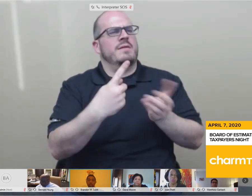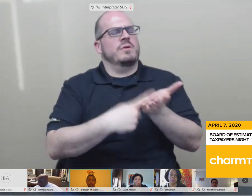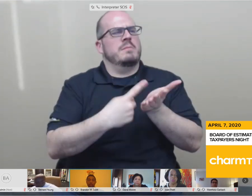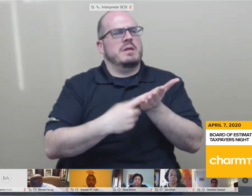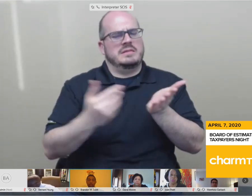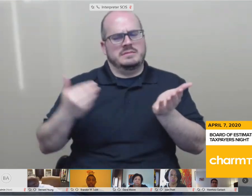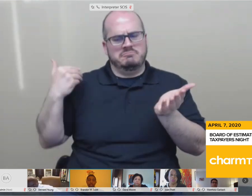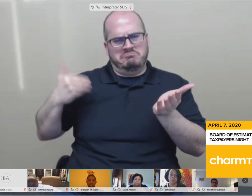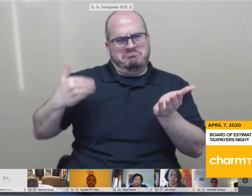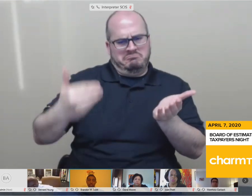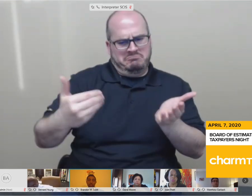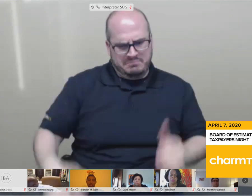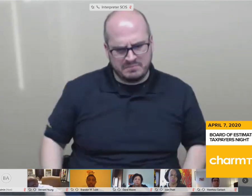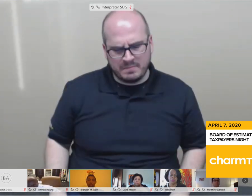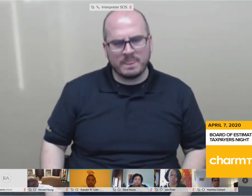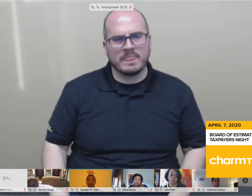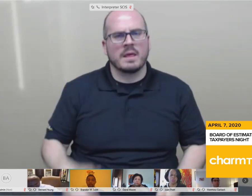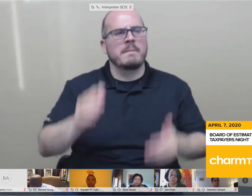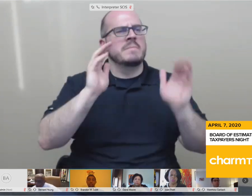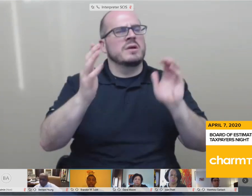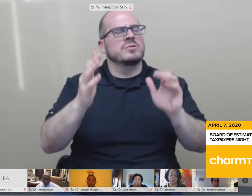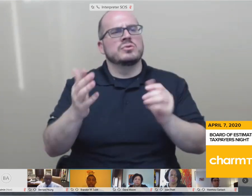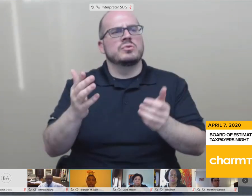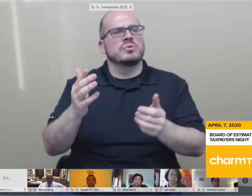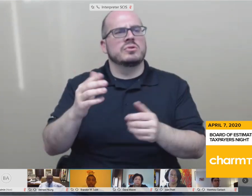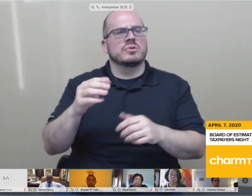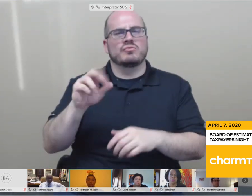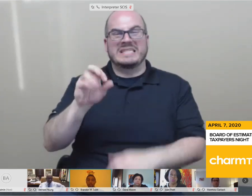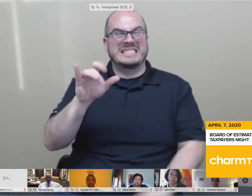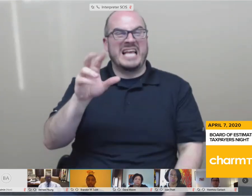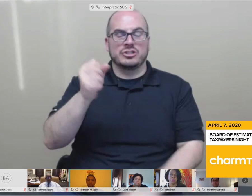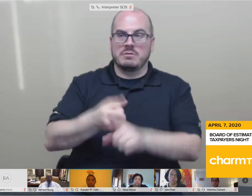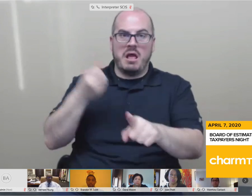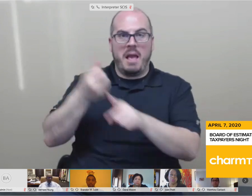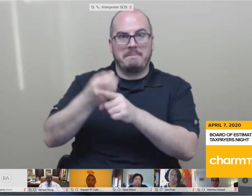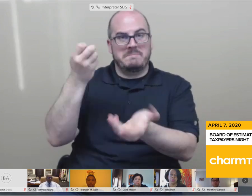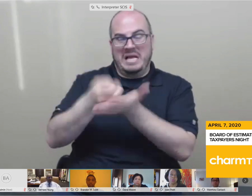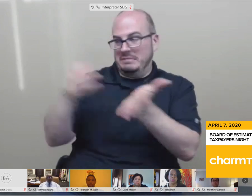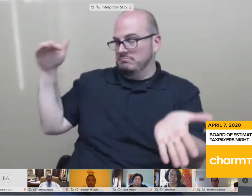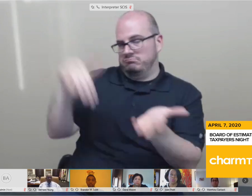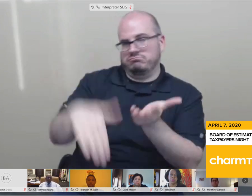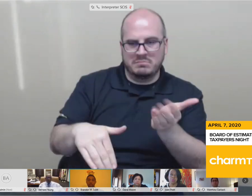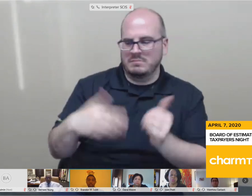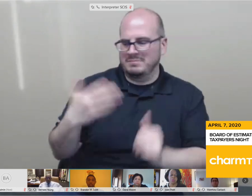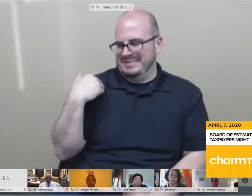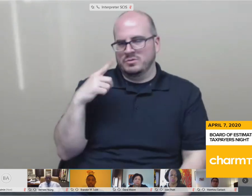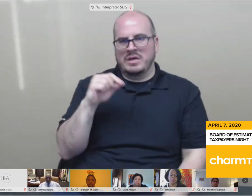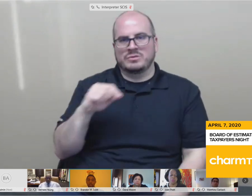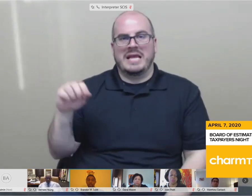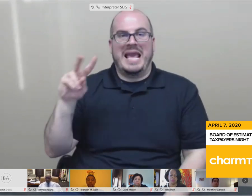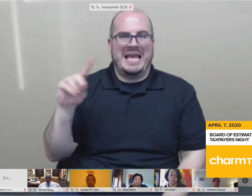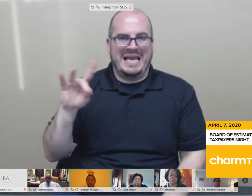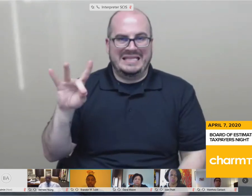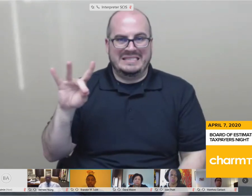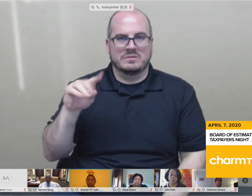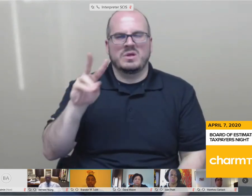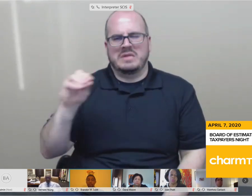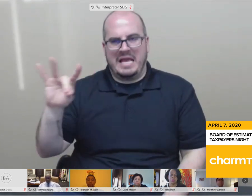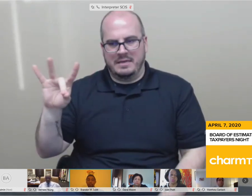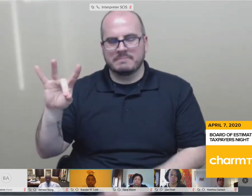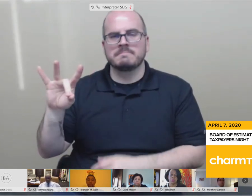to the recession in 2008 and other things that we've saw, other fiscal situations the city has